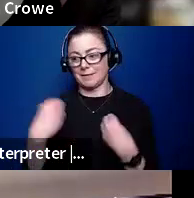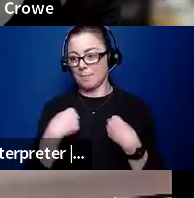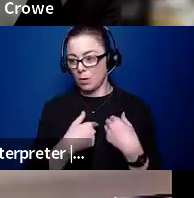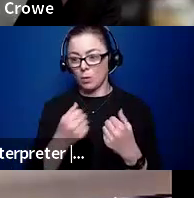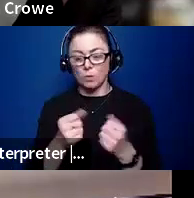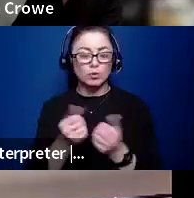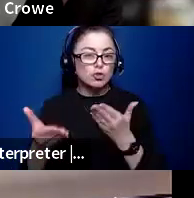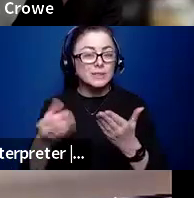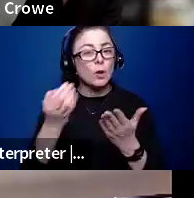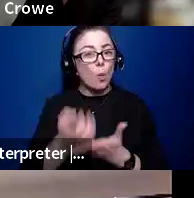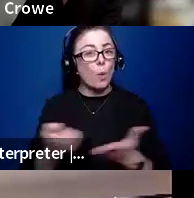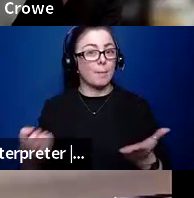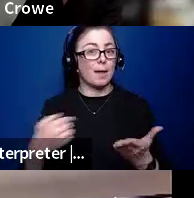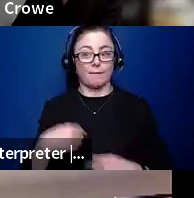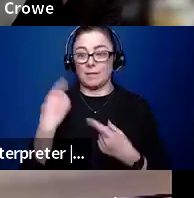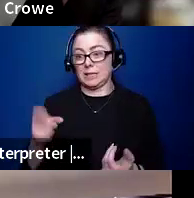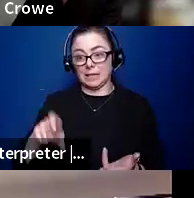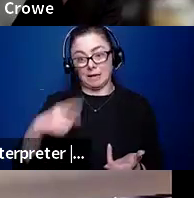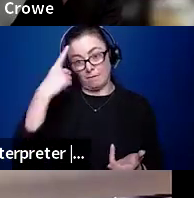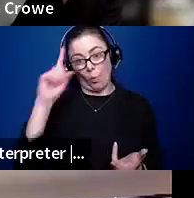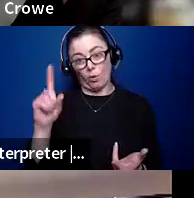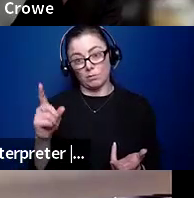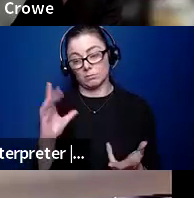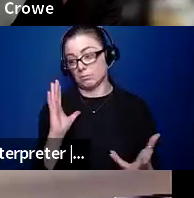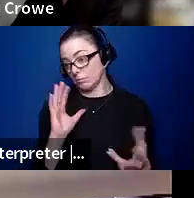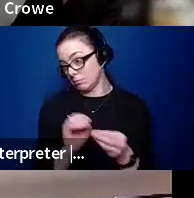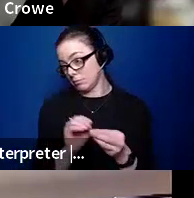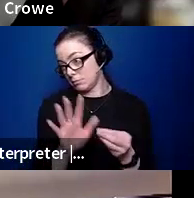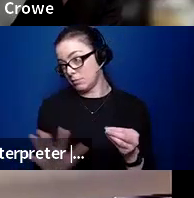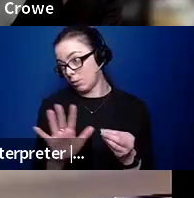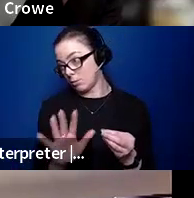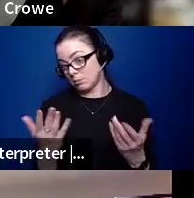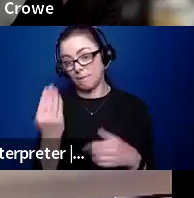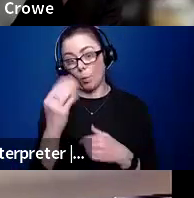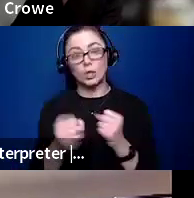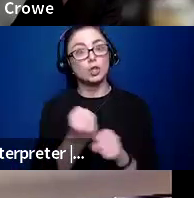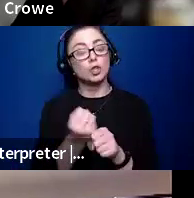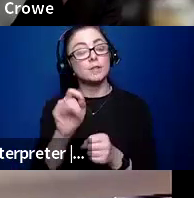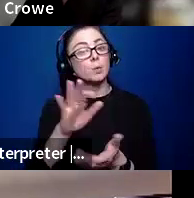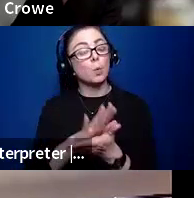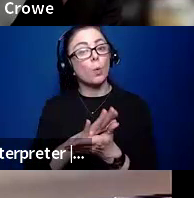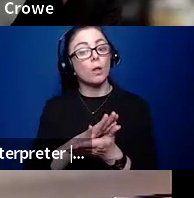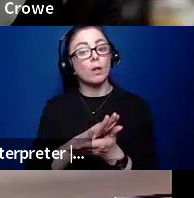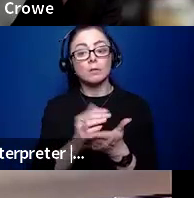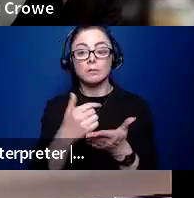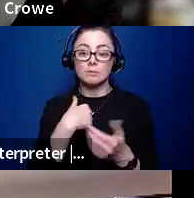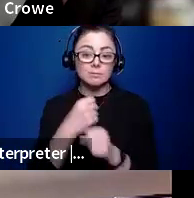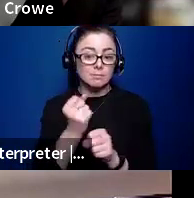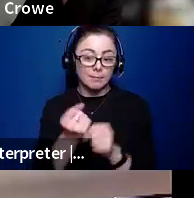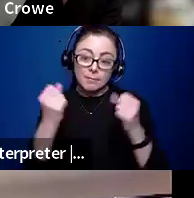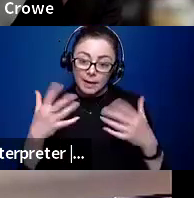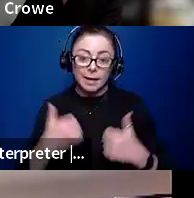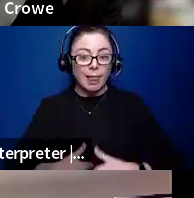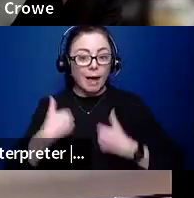that I have needed for about 14 years of schooling, and I've made many lifelong friends and